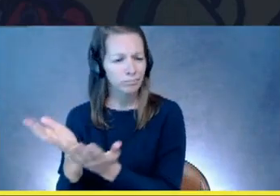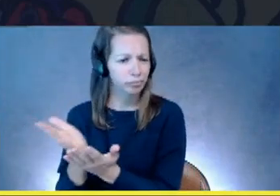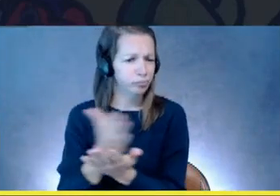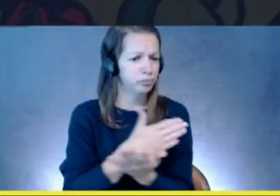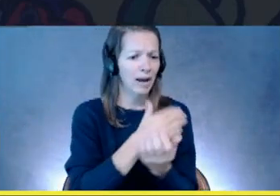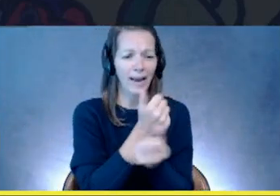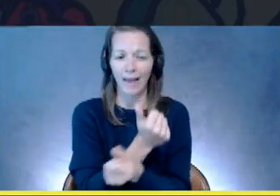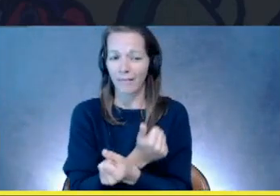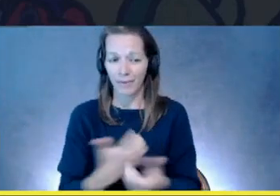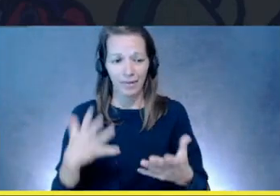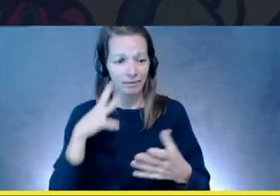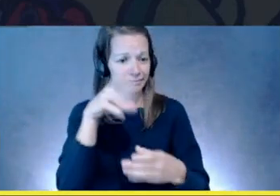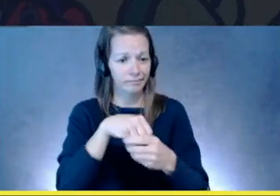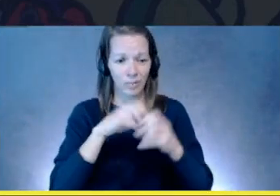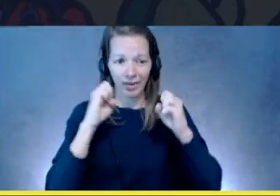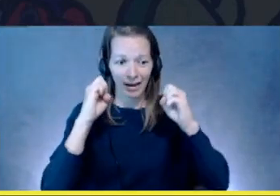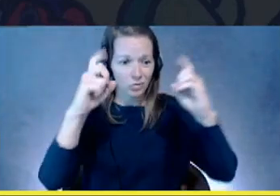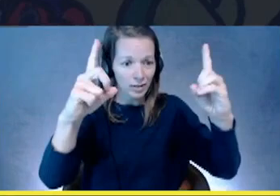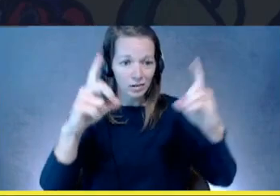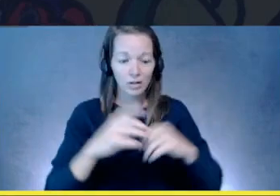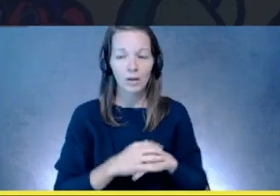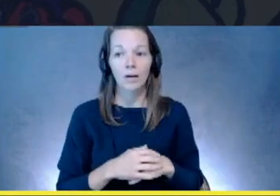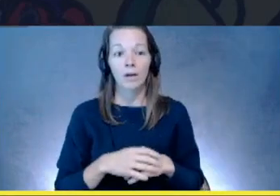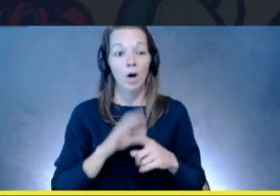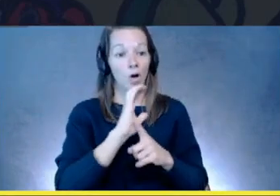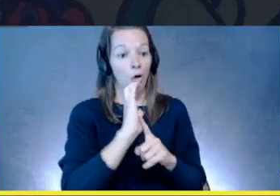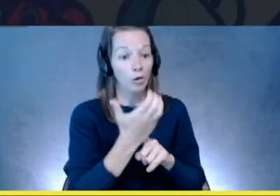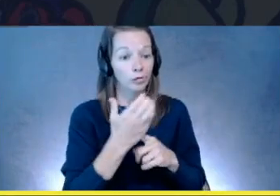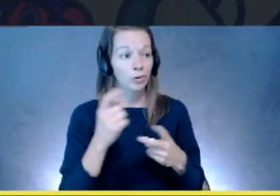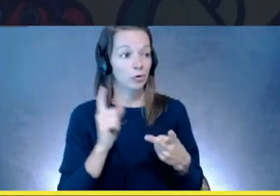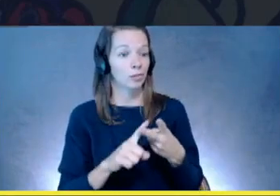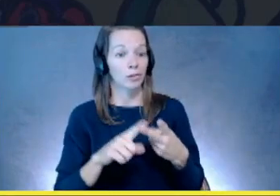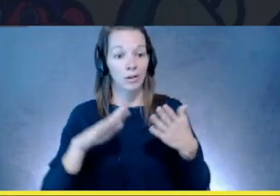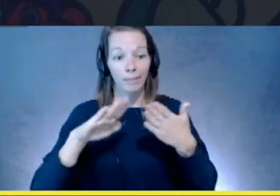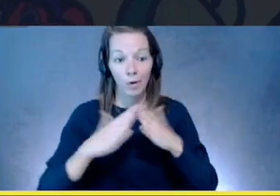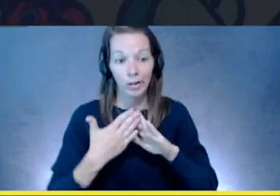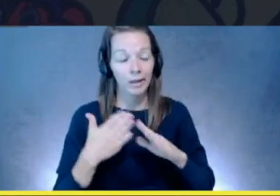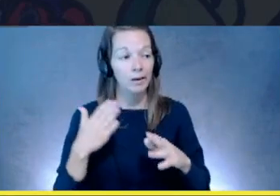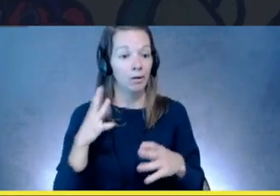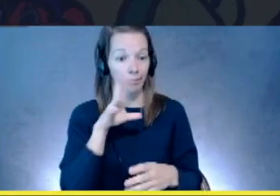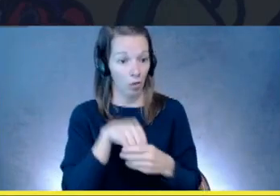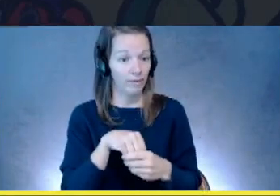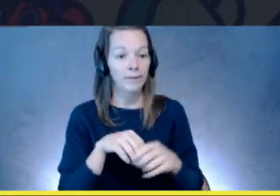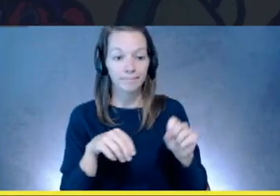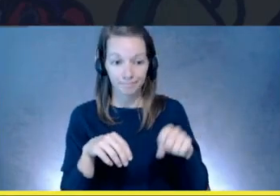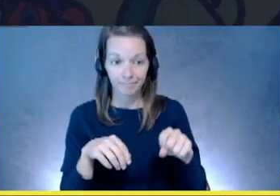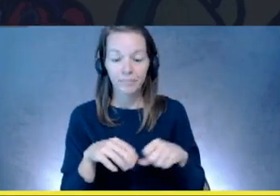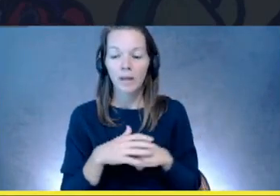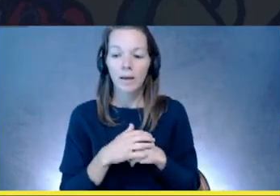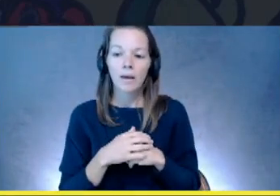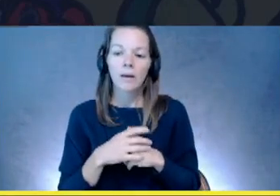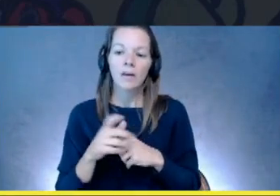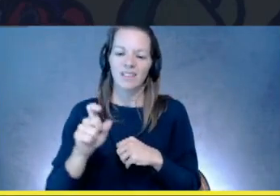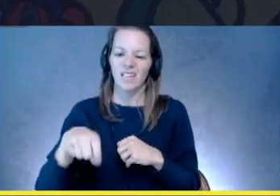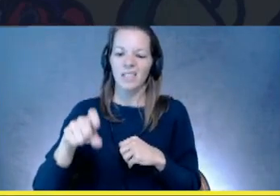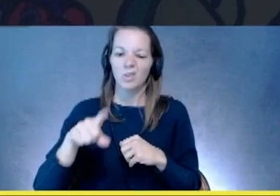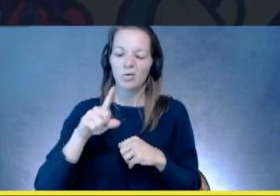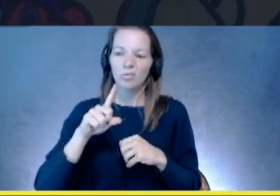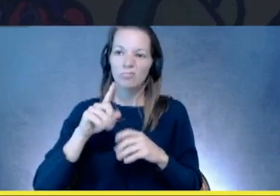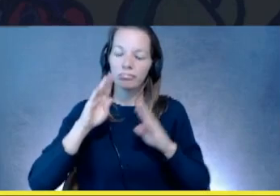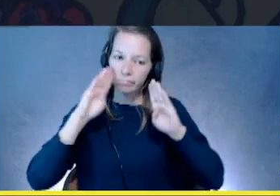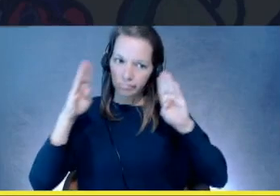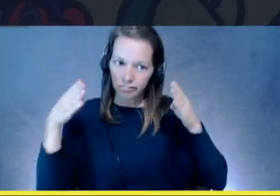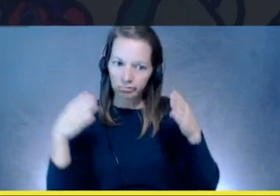in education. It's got to be our culture and our community are part of it. And I think that's where we really need to work as